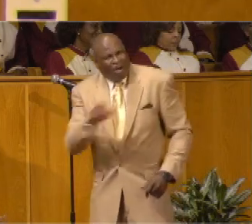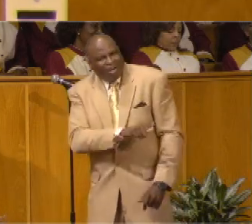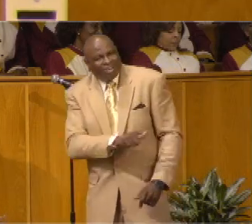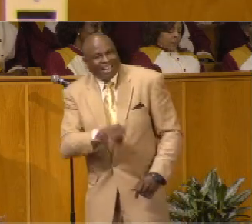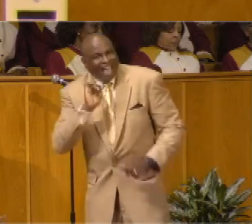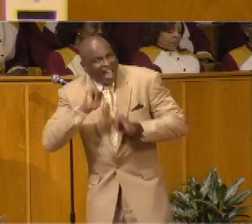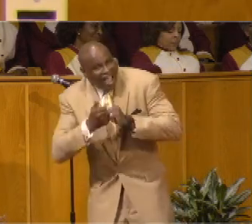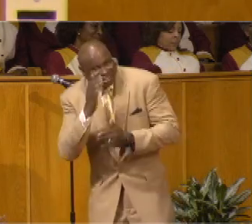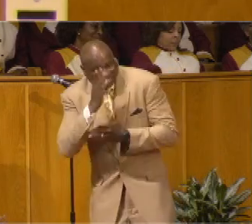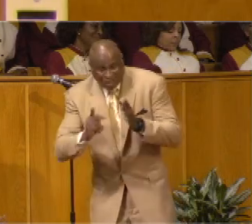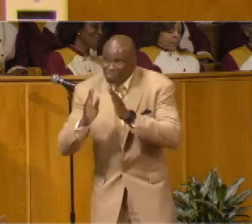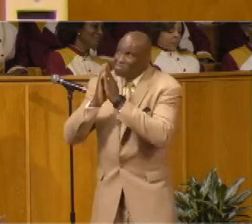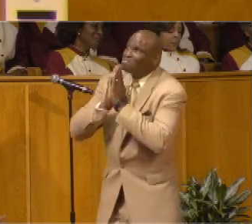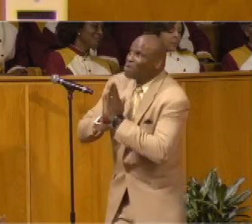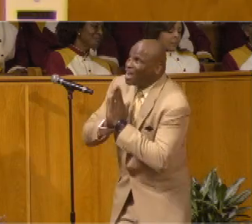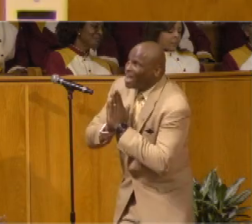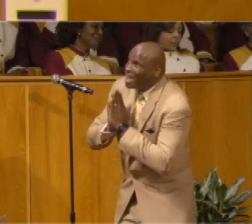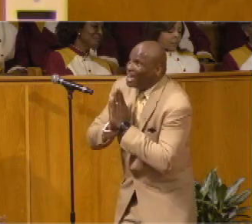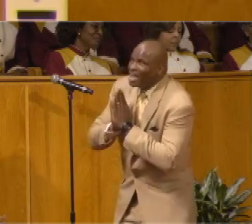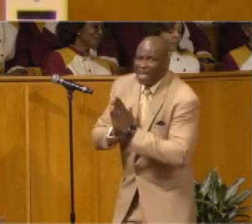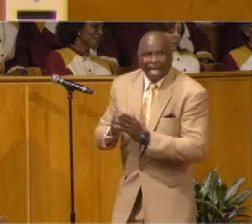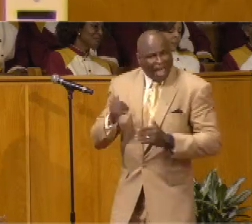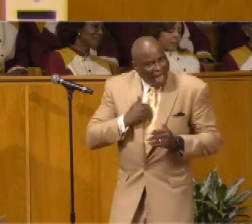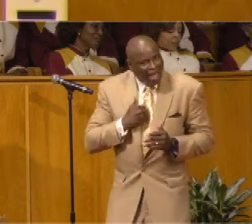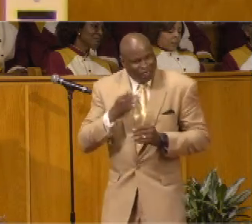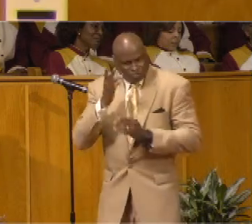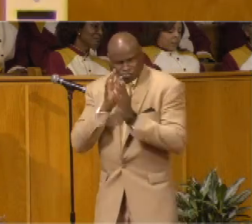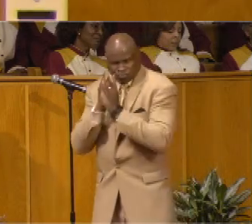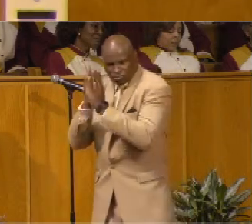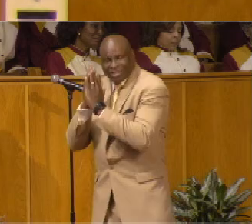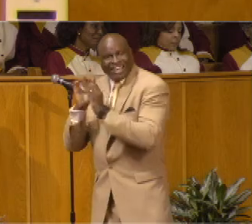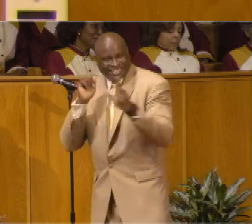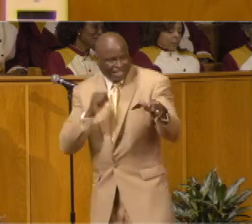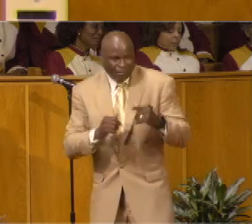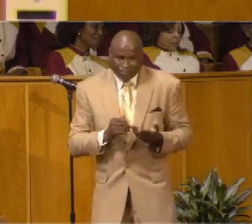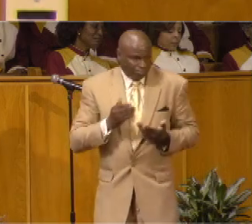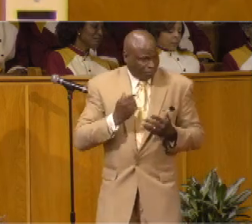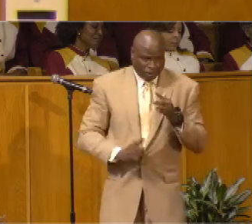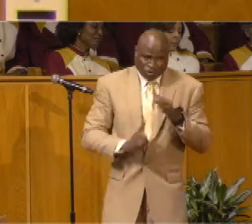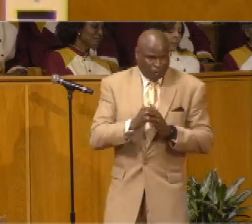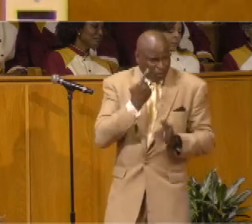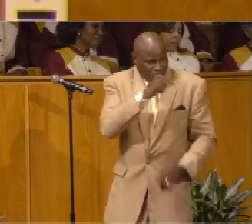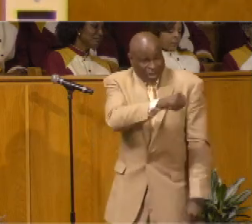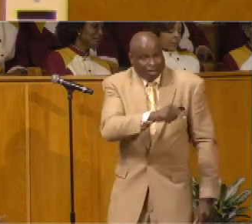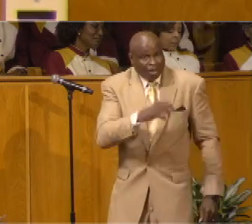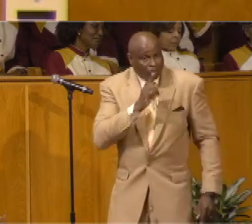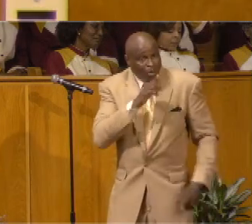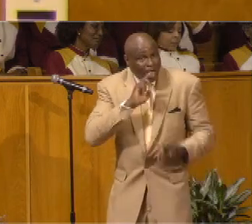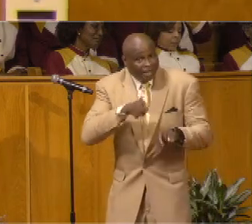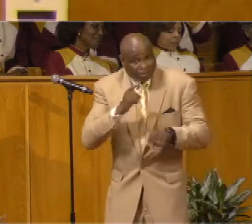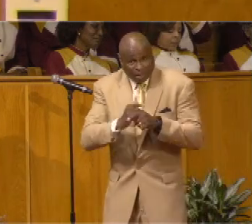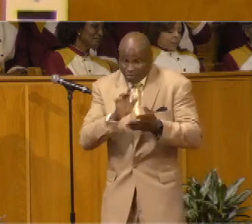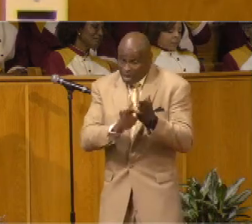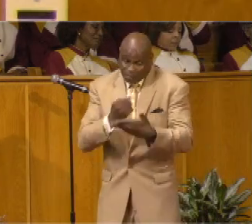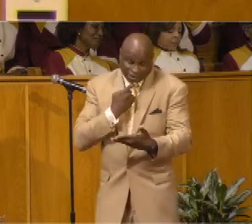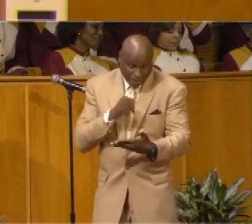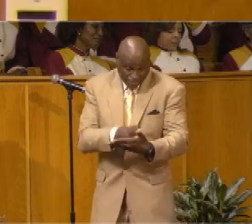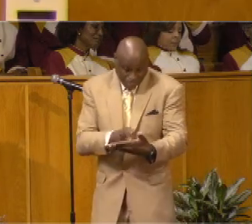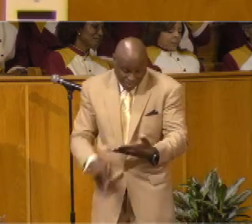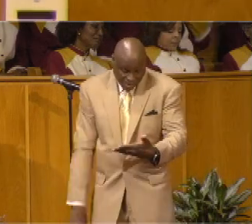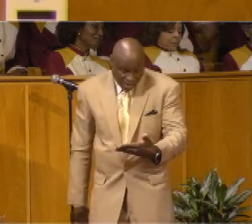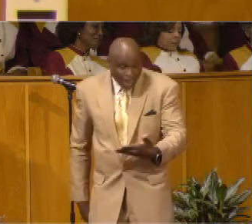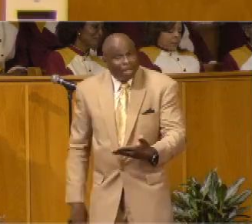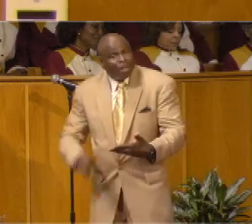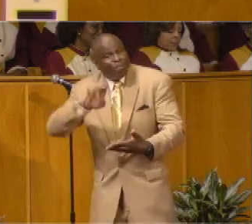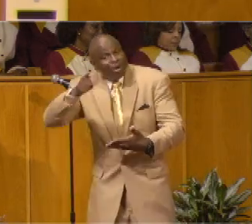How is it that some pray and have the intercession and some don't? You want a real answer? It's right here in the text. Because